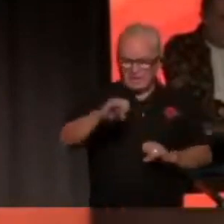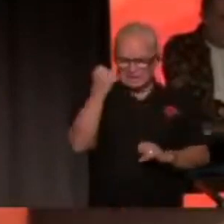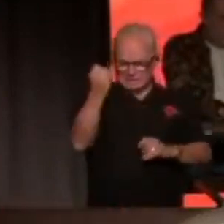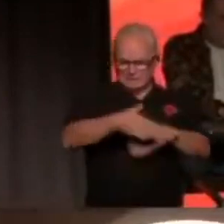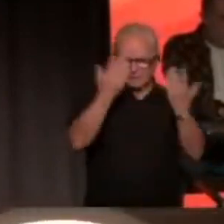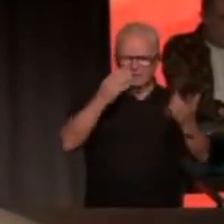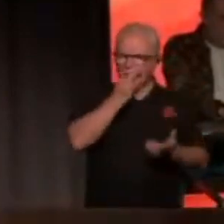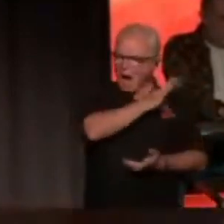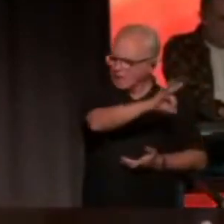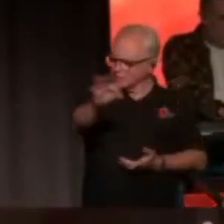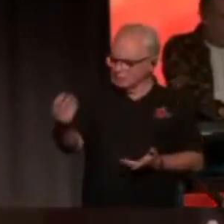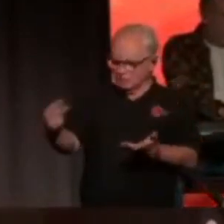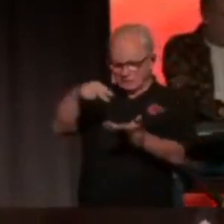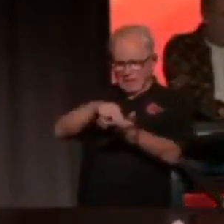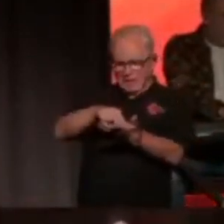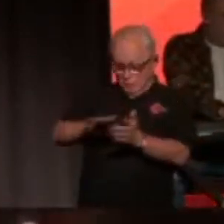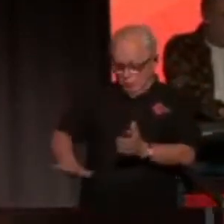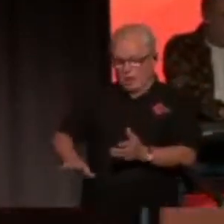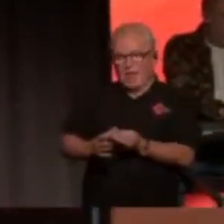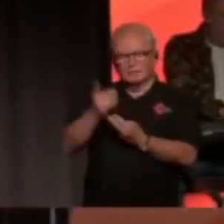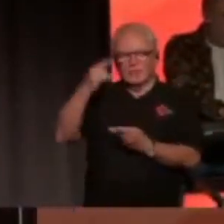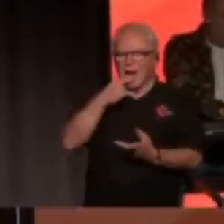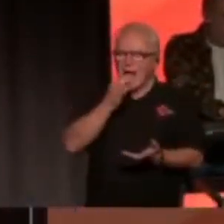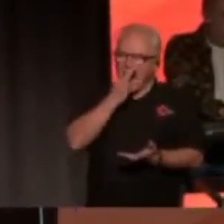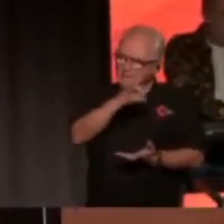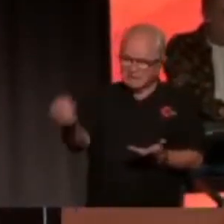ask you to stand, child of God. I'm going to ask you to stand